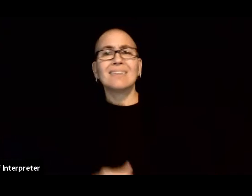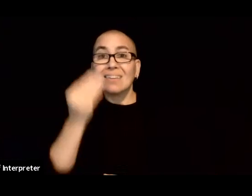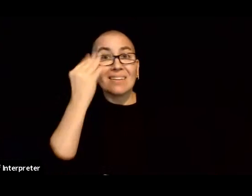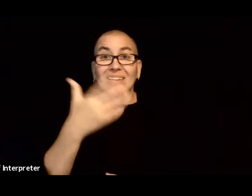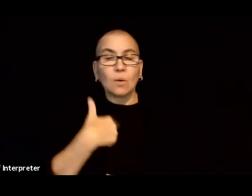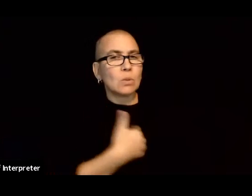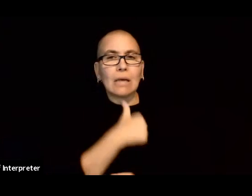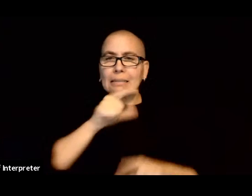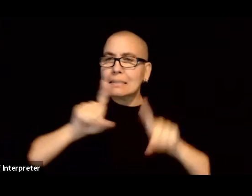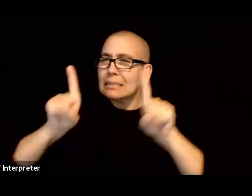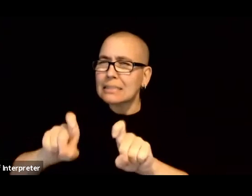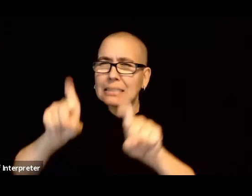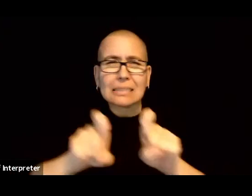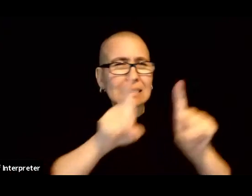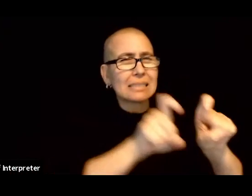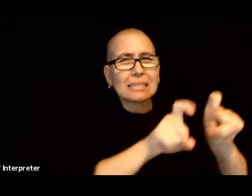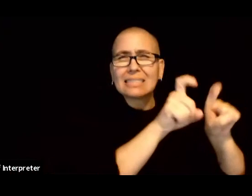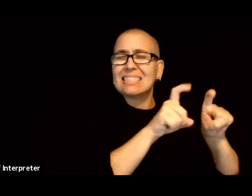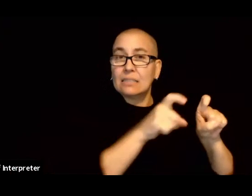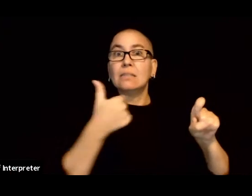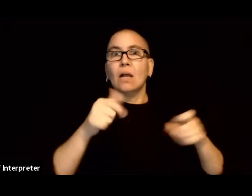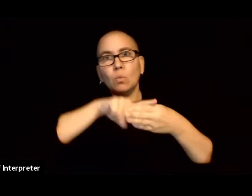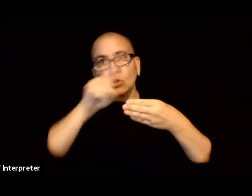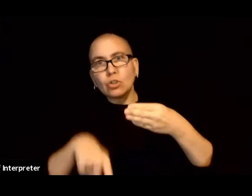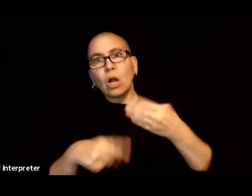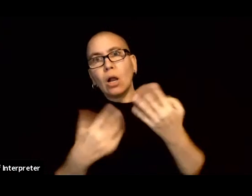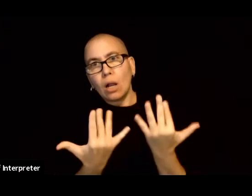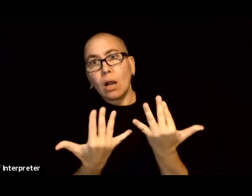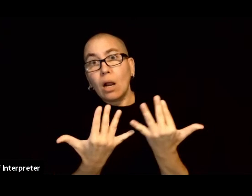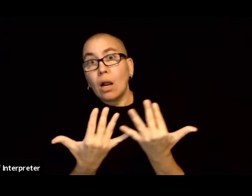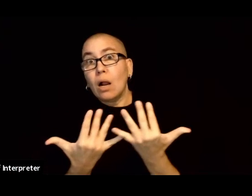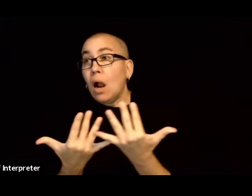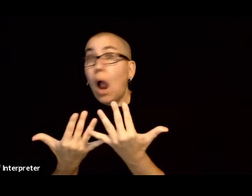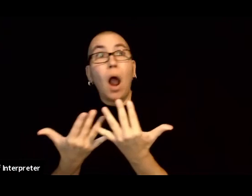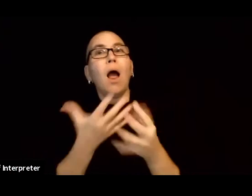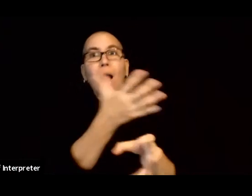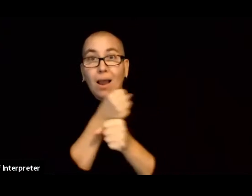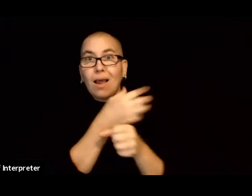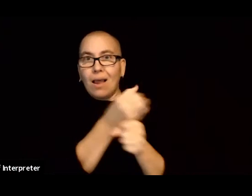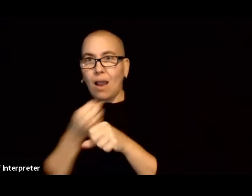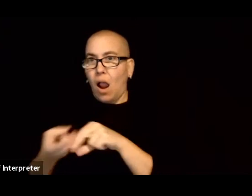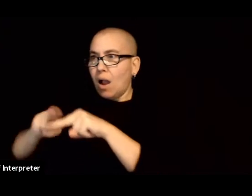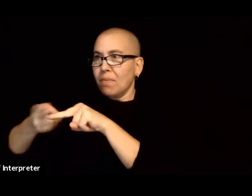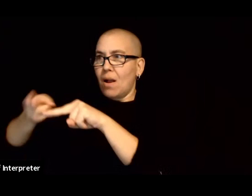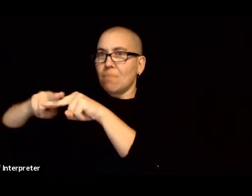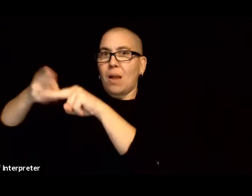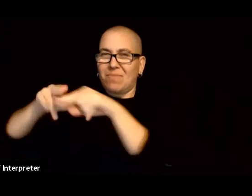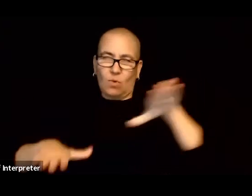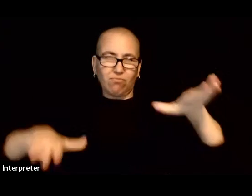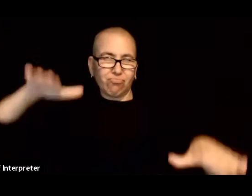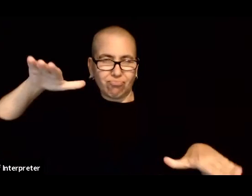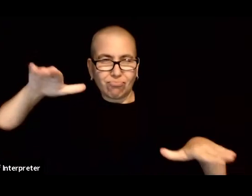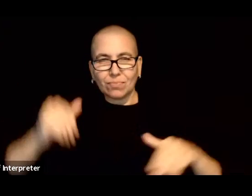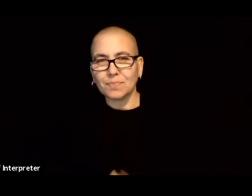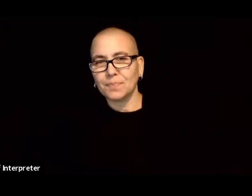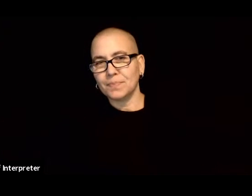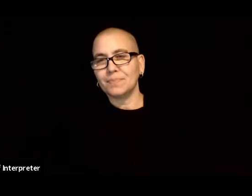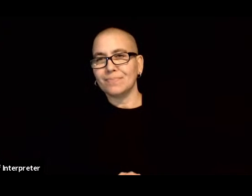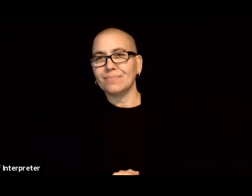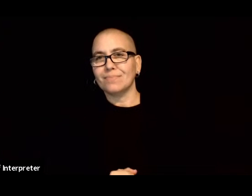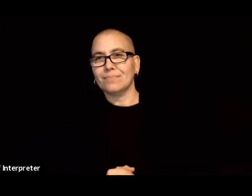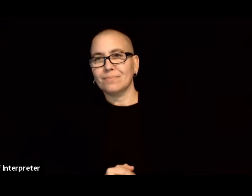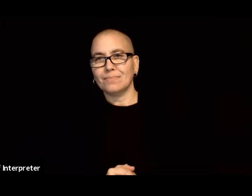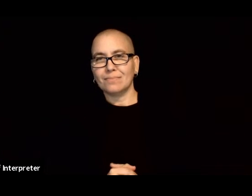than testing growth. We see that too in the test positivity rate, which is now 5.8%, up